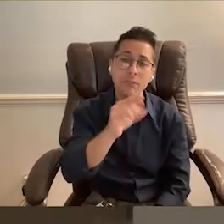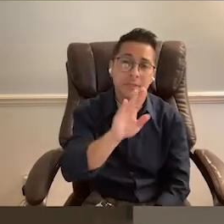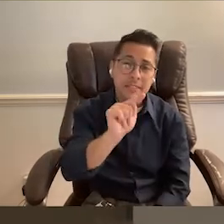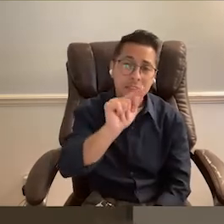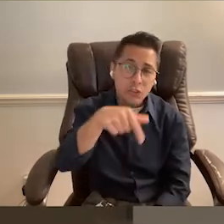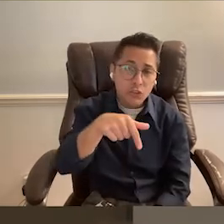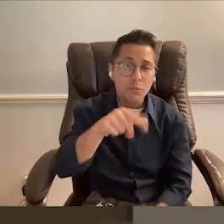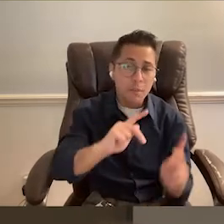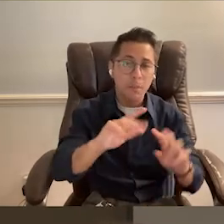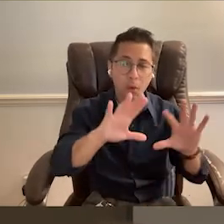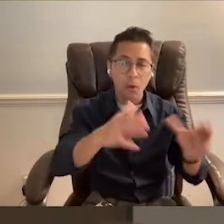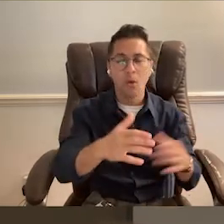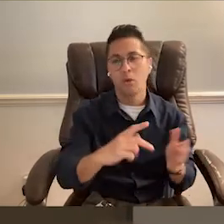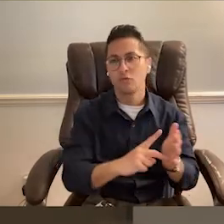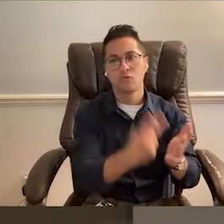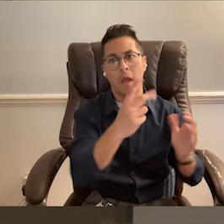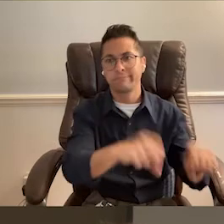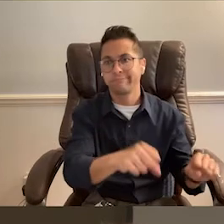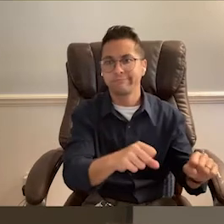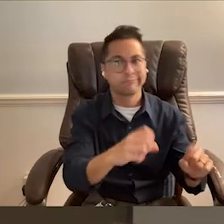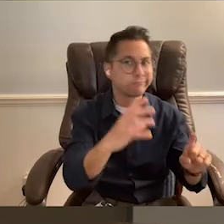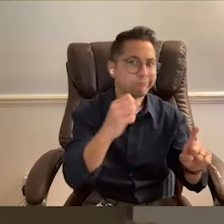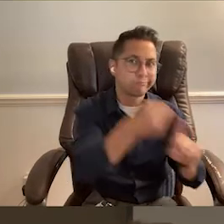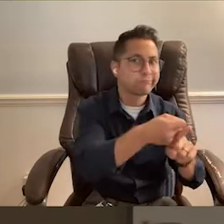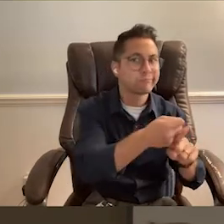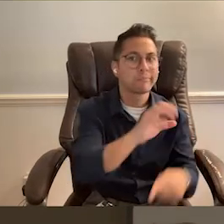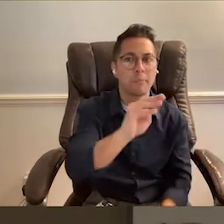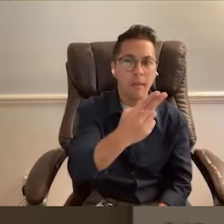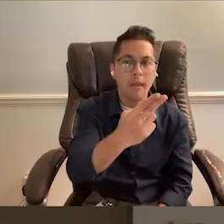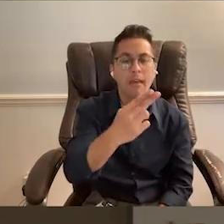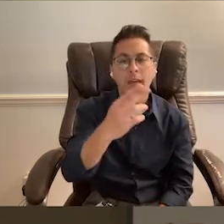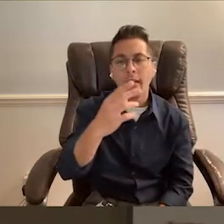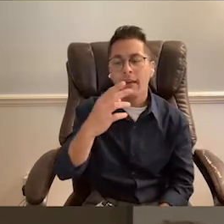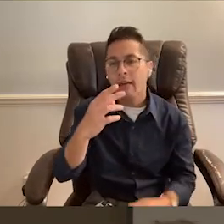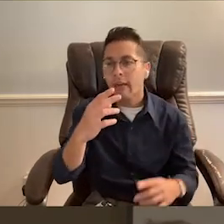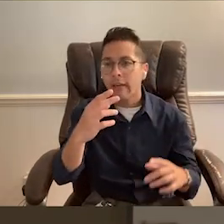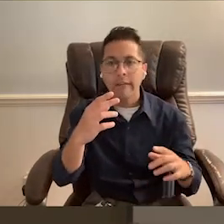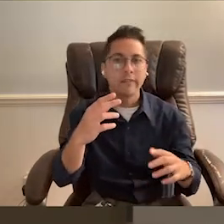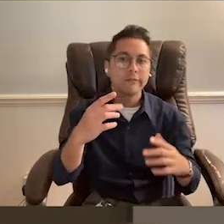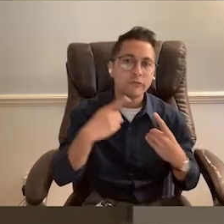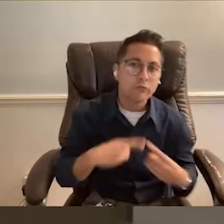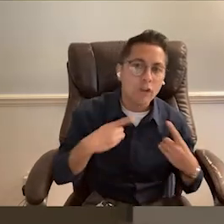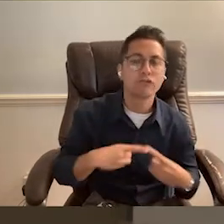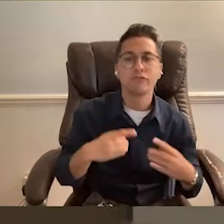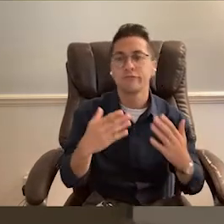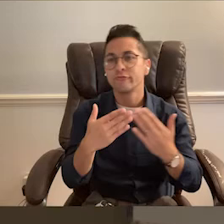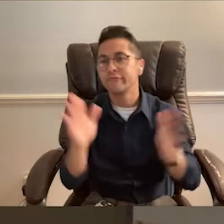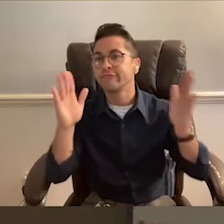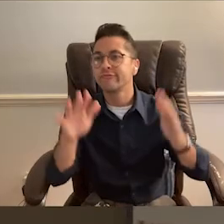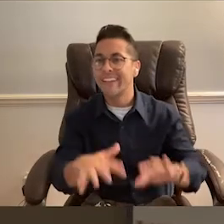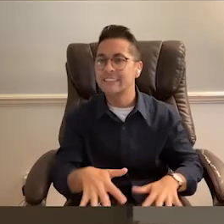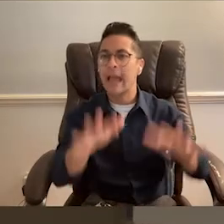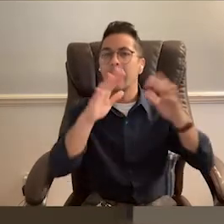a mental health condition, and LGBTQ individuals are twice as likely as others to experience a